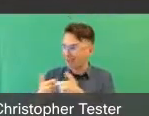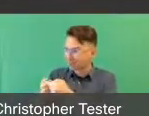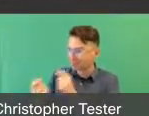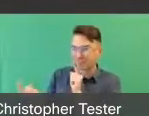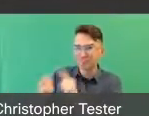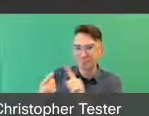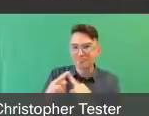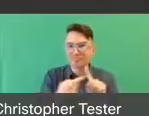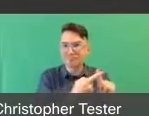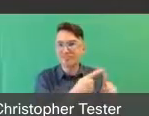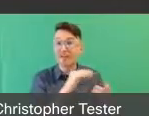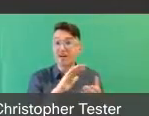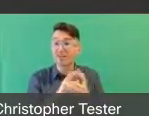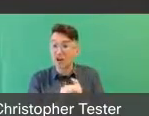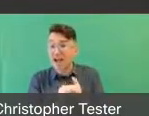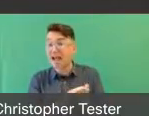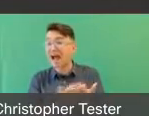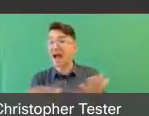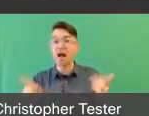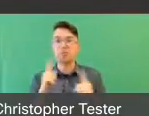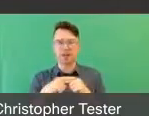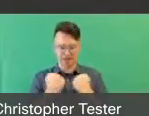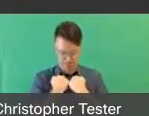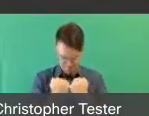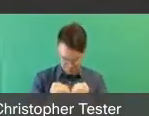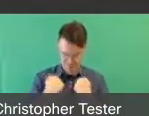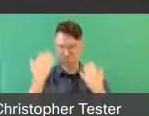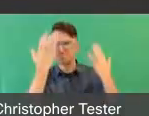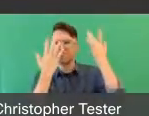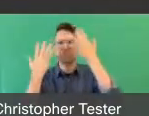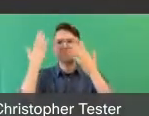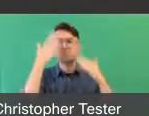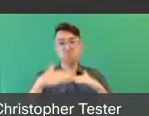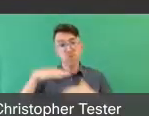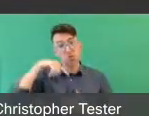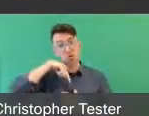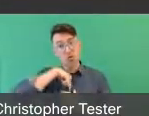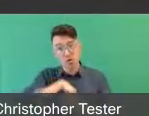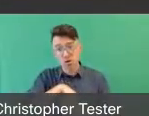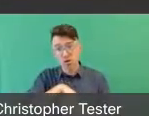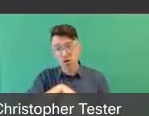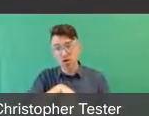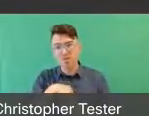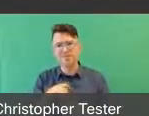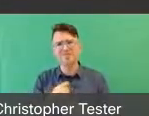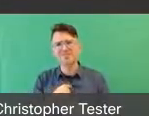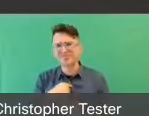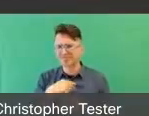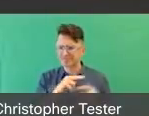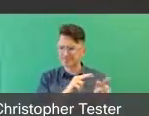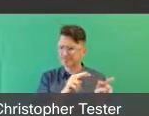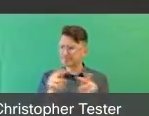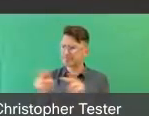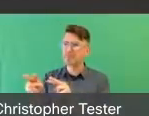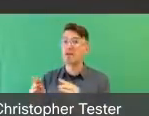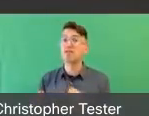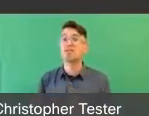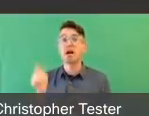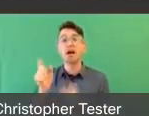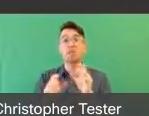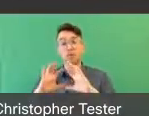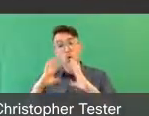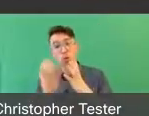have taken different actions to adapt positively. And now I'd like to share a video with you to show how they adapt to COVID.